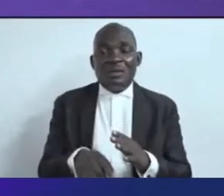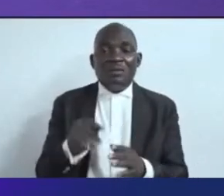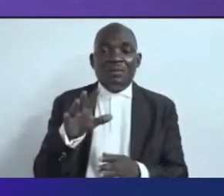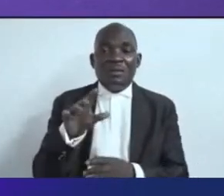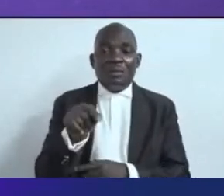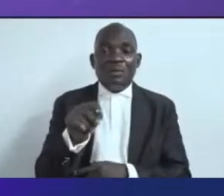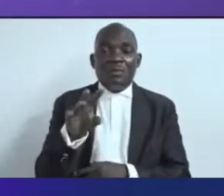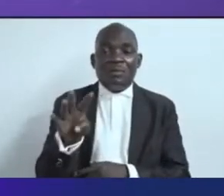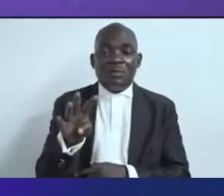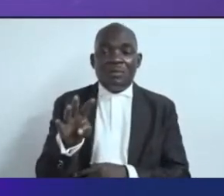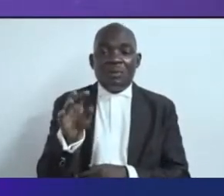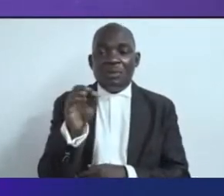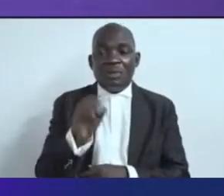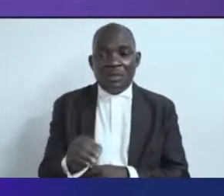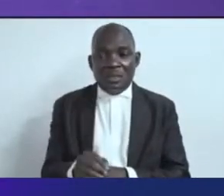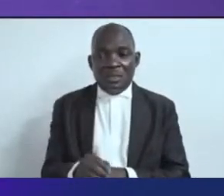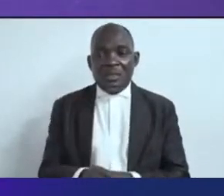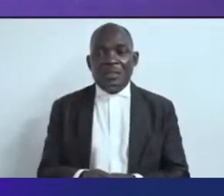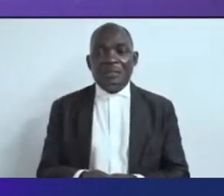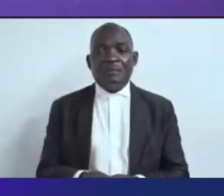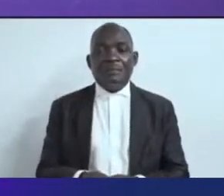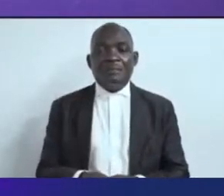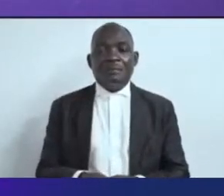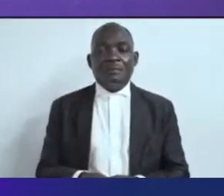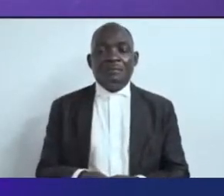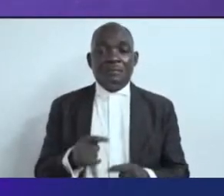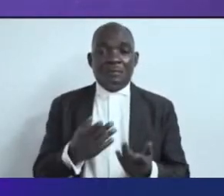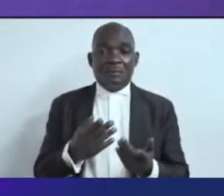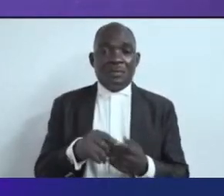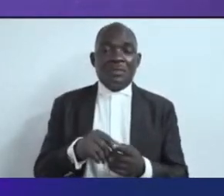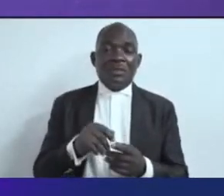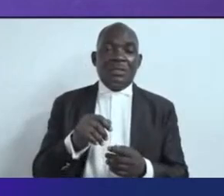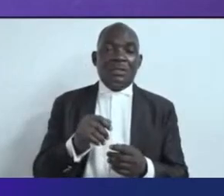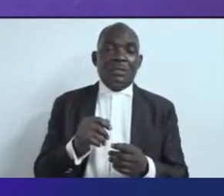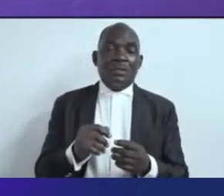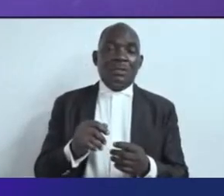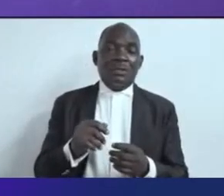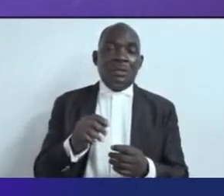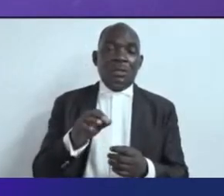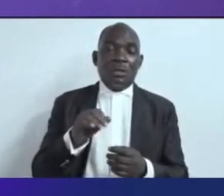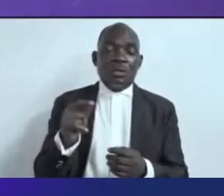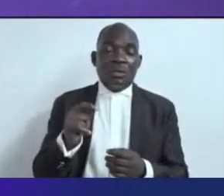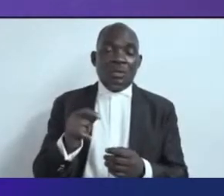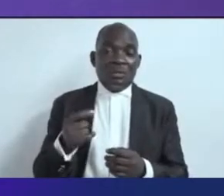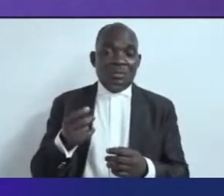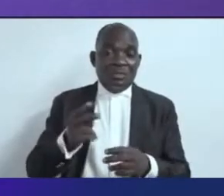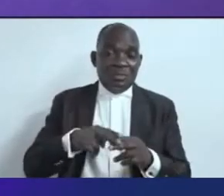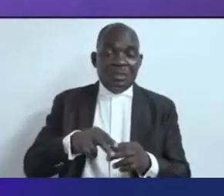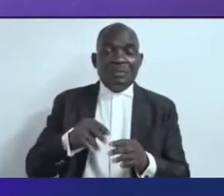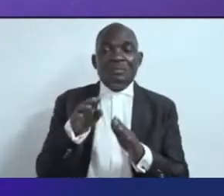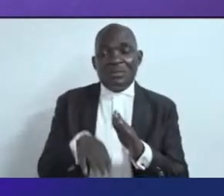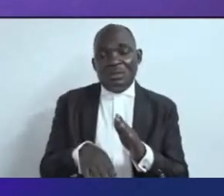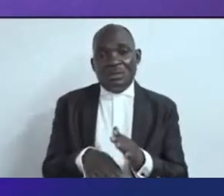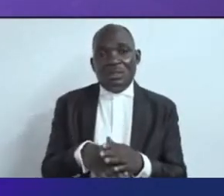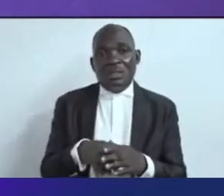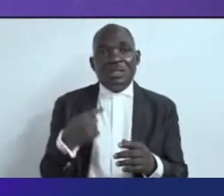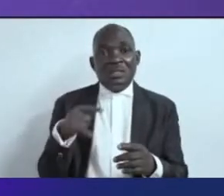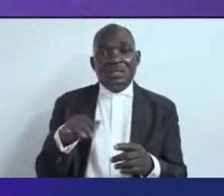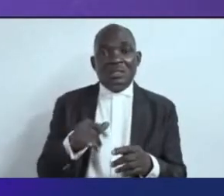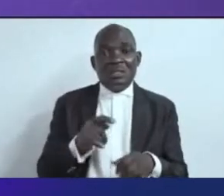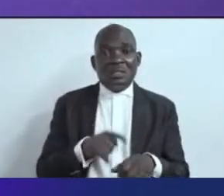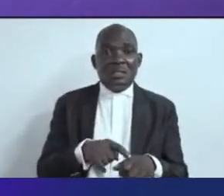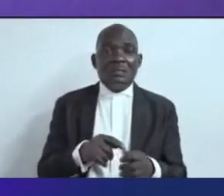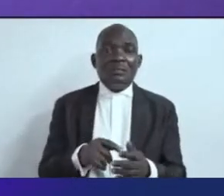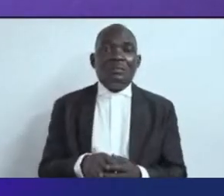5.4 percentage points. Core inflation has also declined sharply over the same